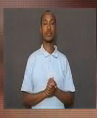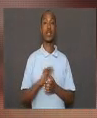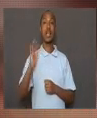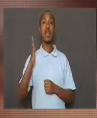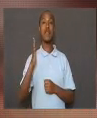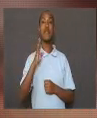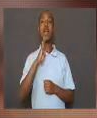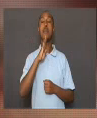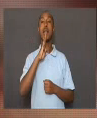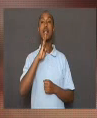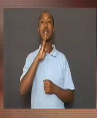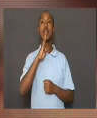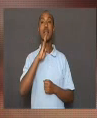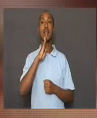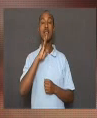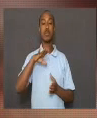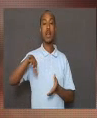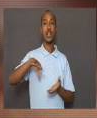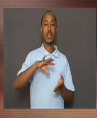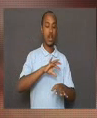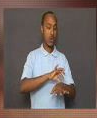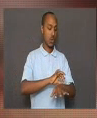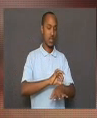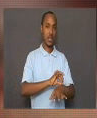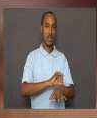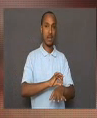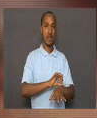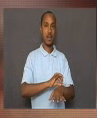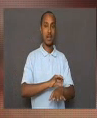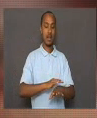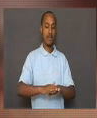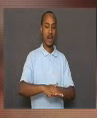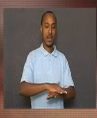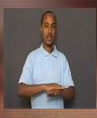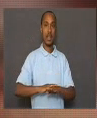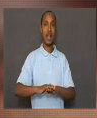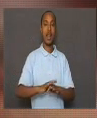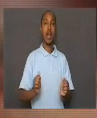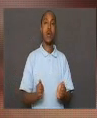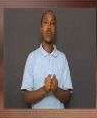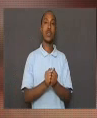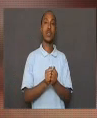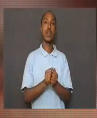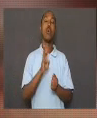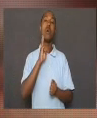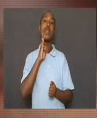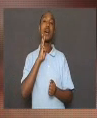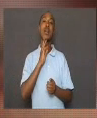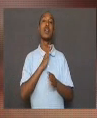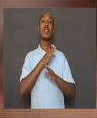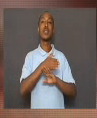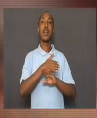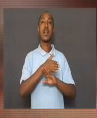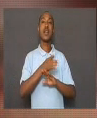If it splashes on your skin, flush the area with lots of water and then